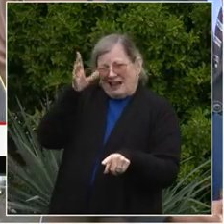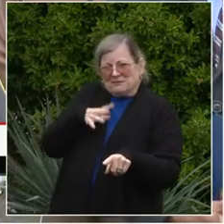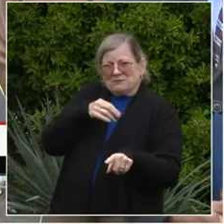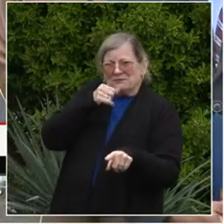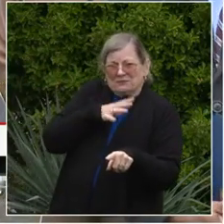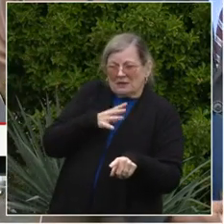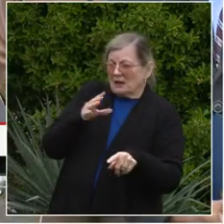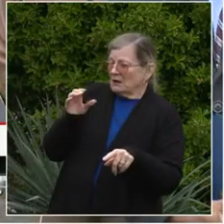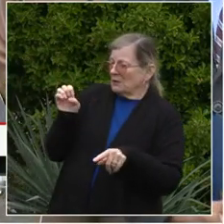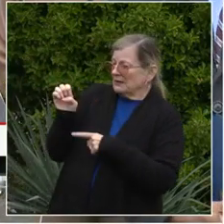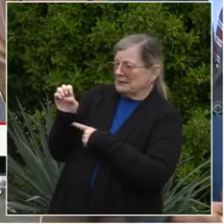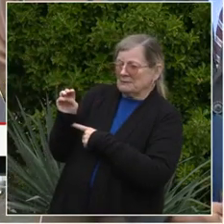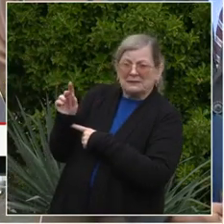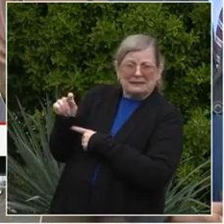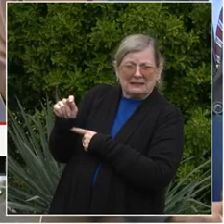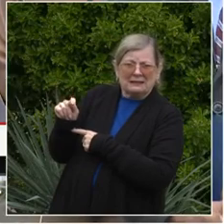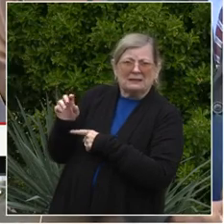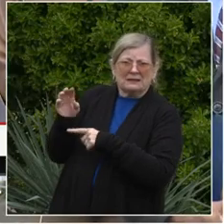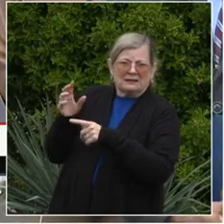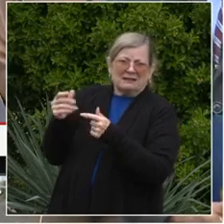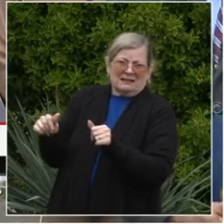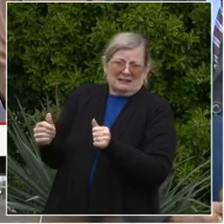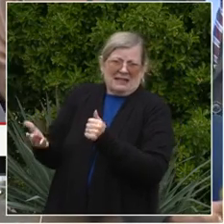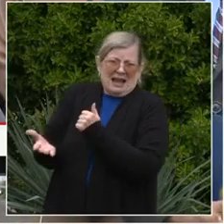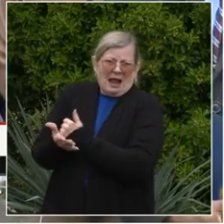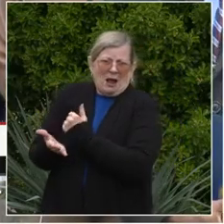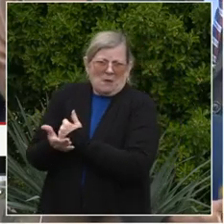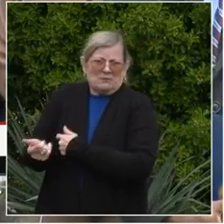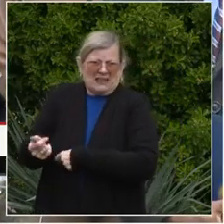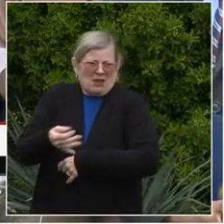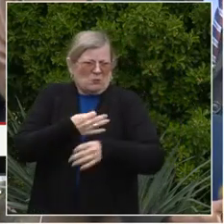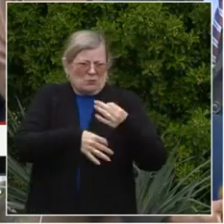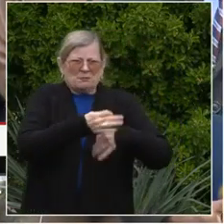Things can be replaced, but you can't. Thank you.